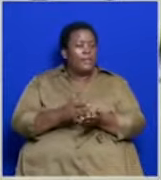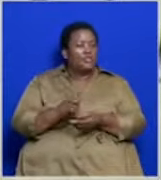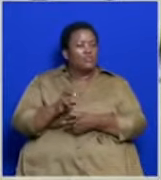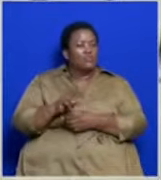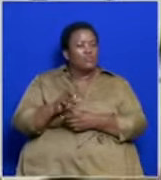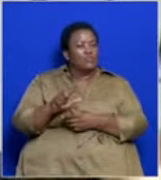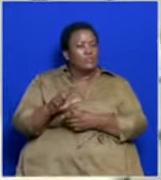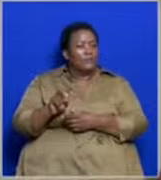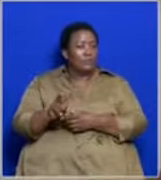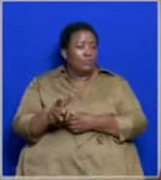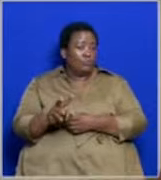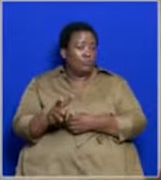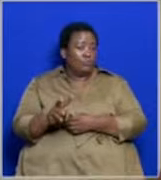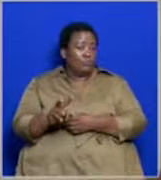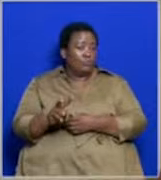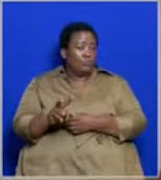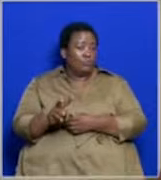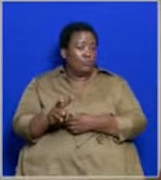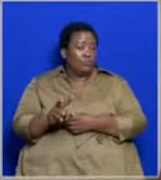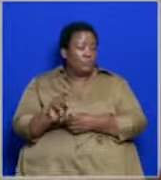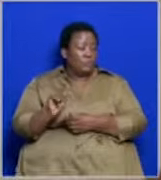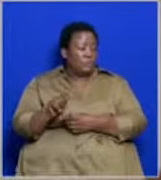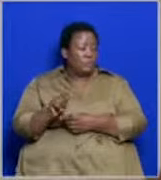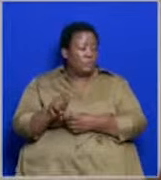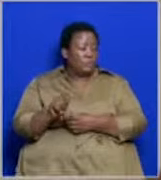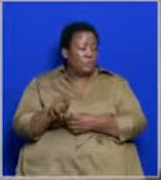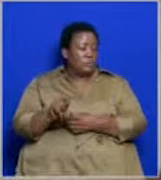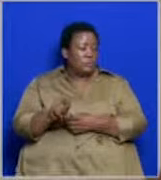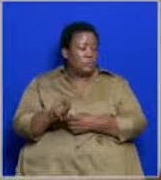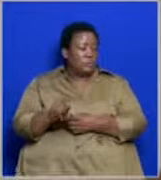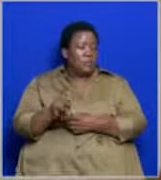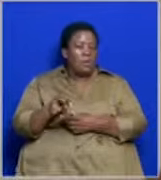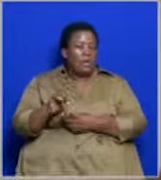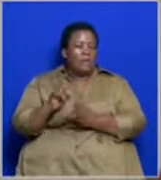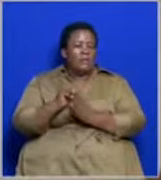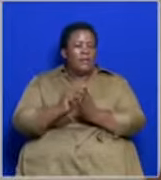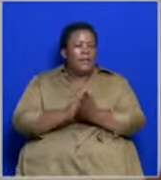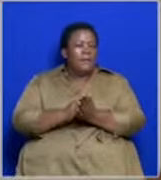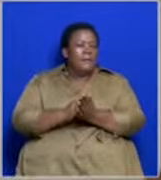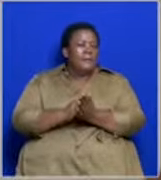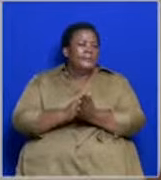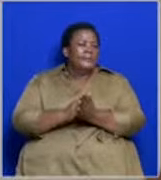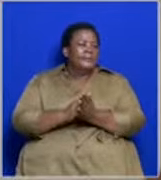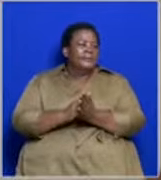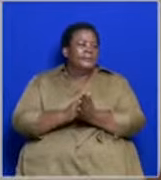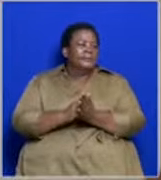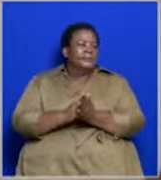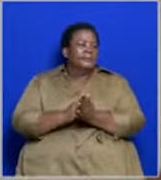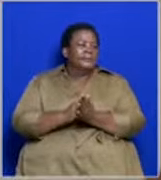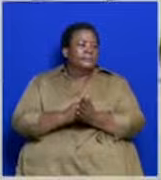that is a statement by Brigadier Mkwanazi.